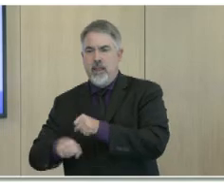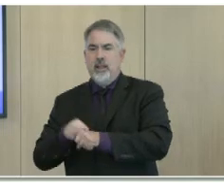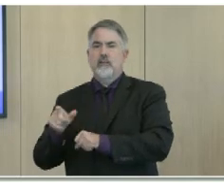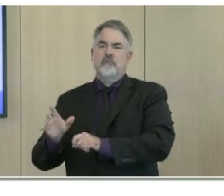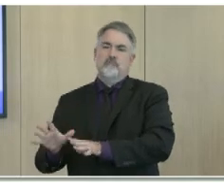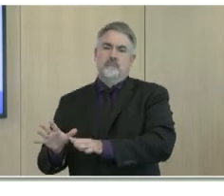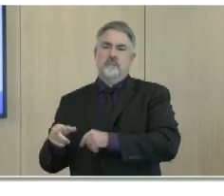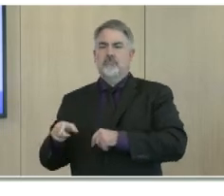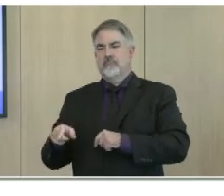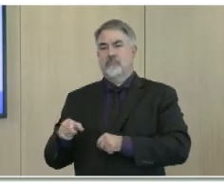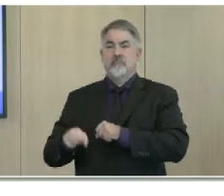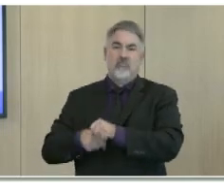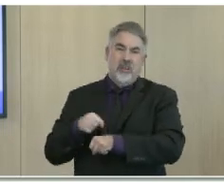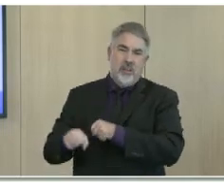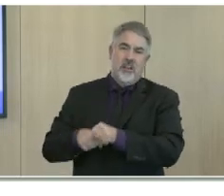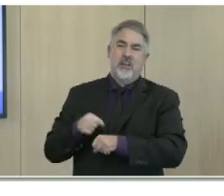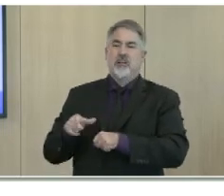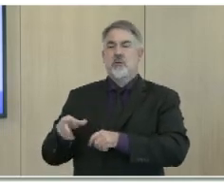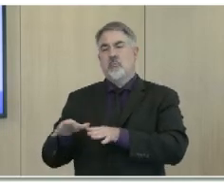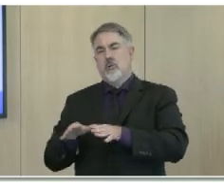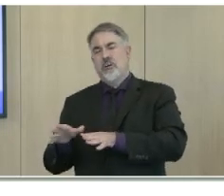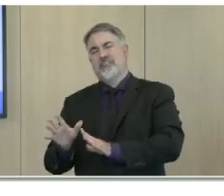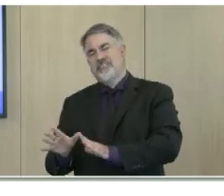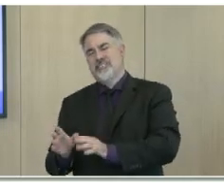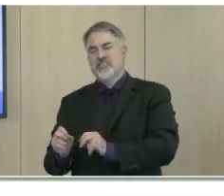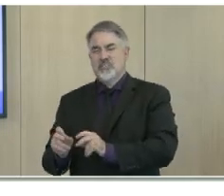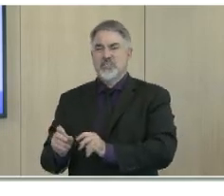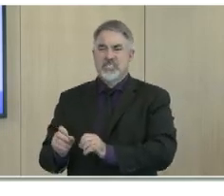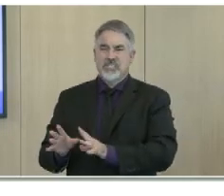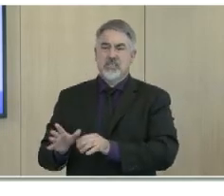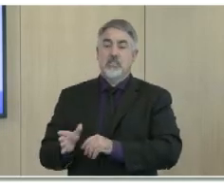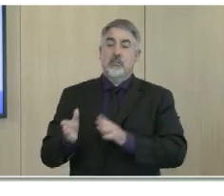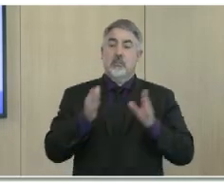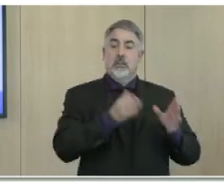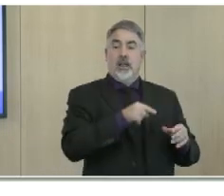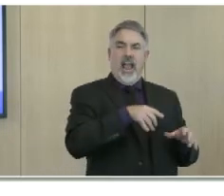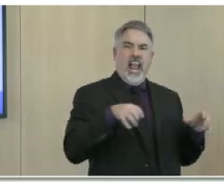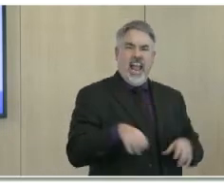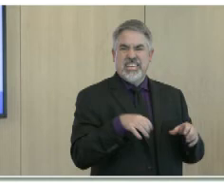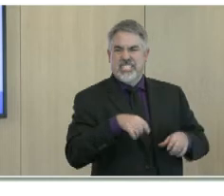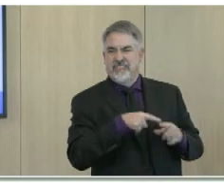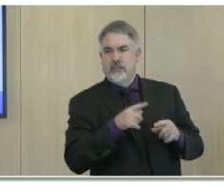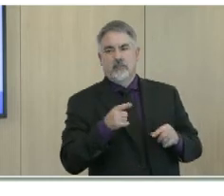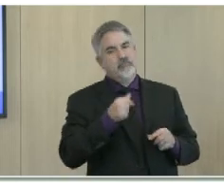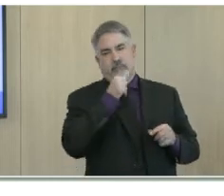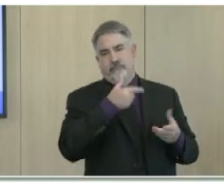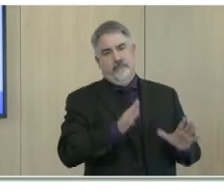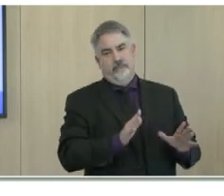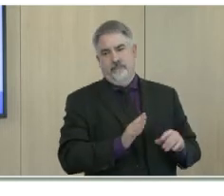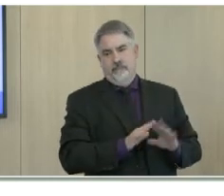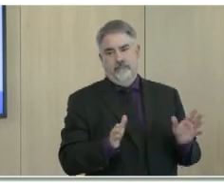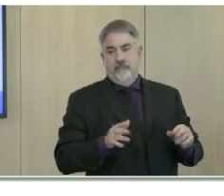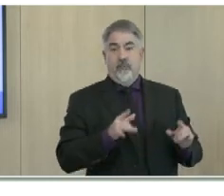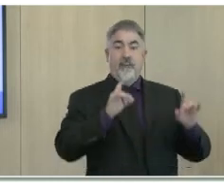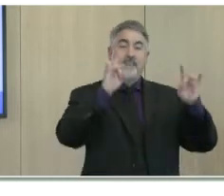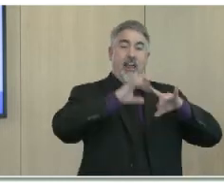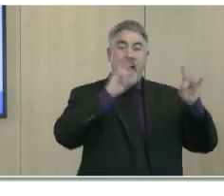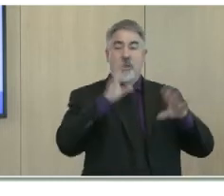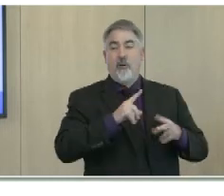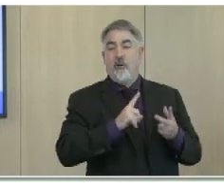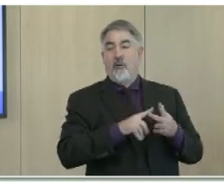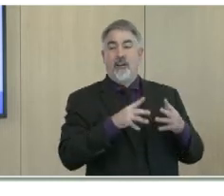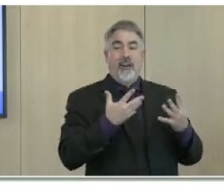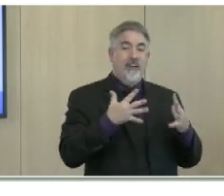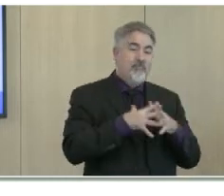jurisdictions, centers that remain open. Active recreation is not. Basketball, volleyball, football. Included